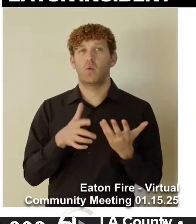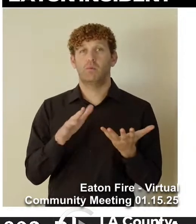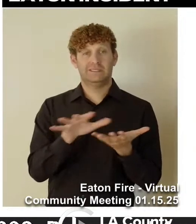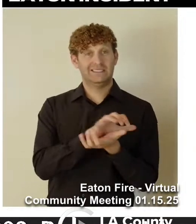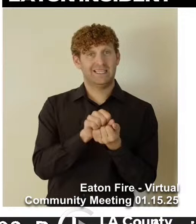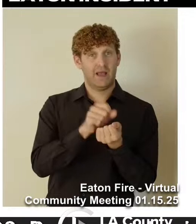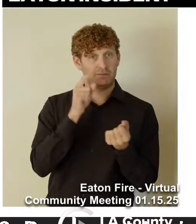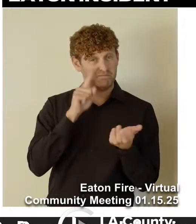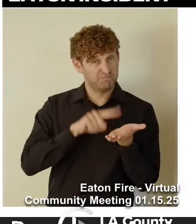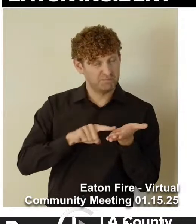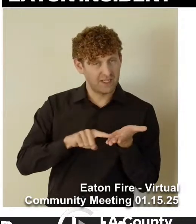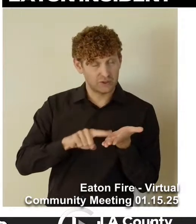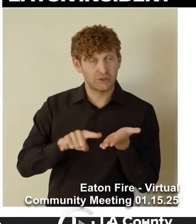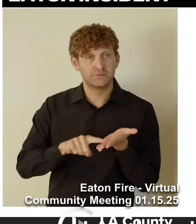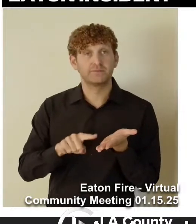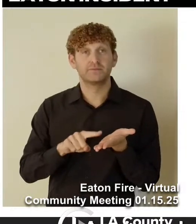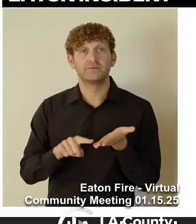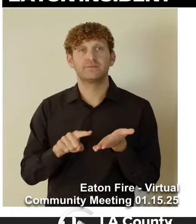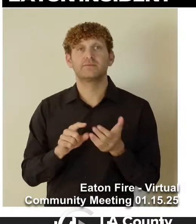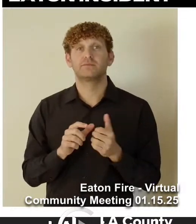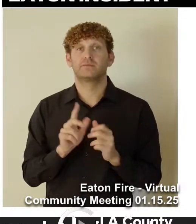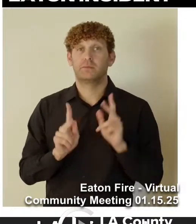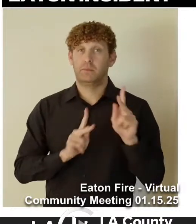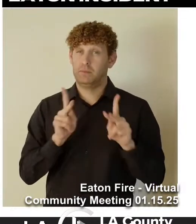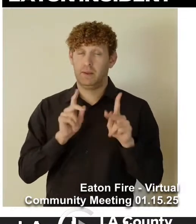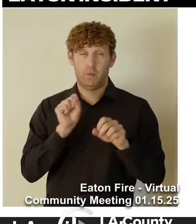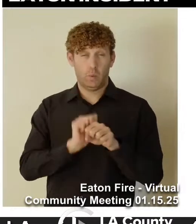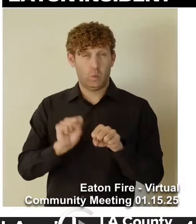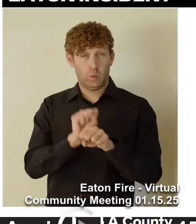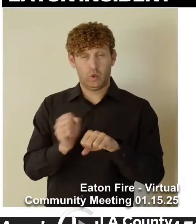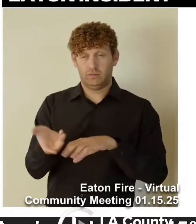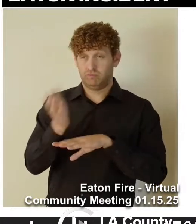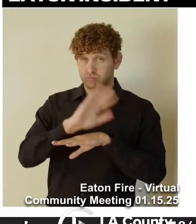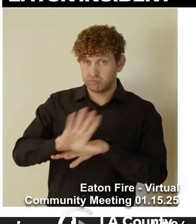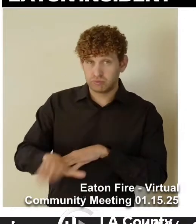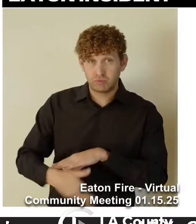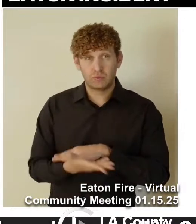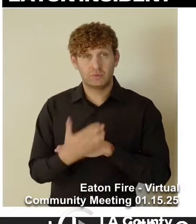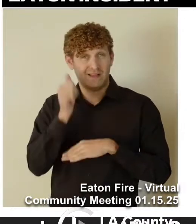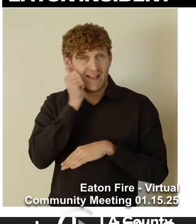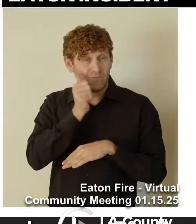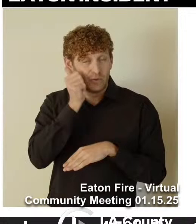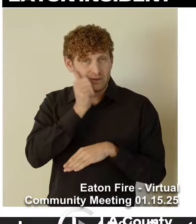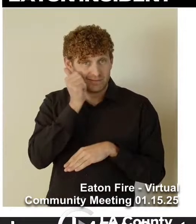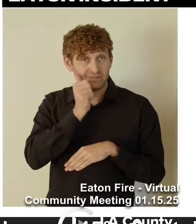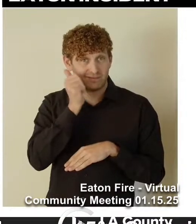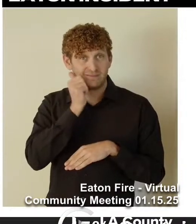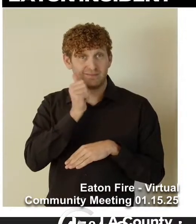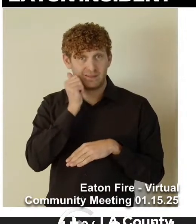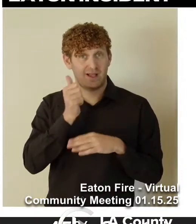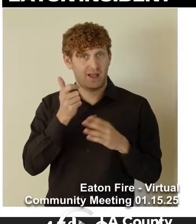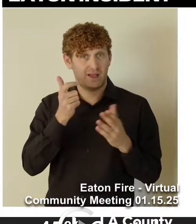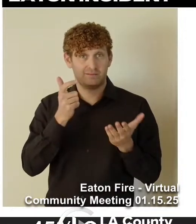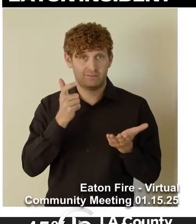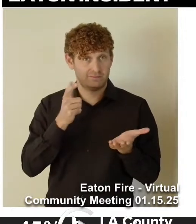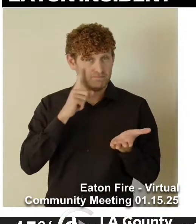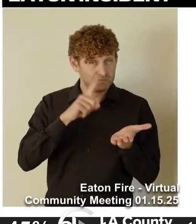The crews are working day and night. They're working tirelessly. They've inspected